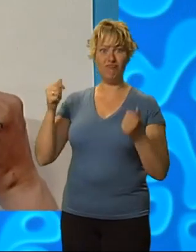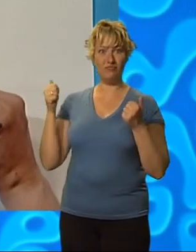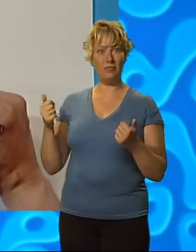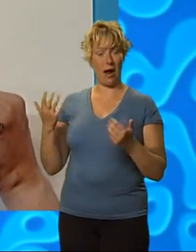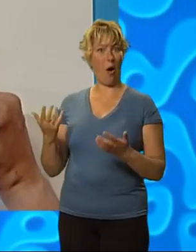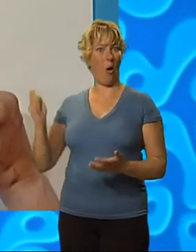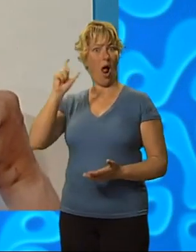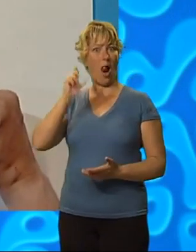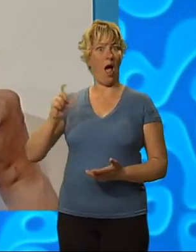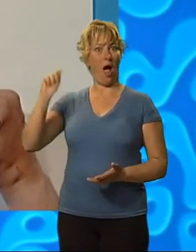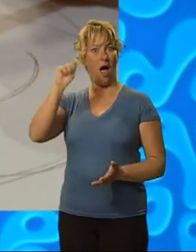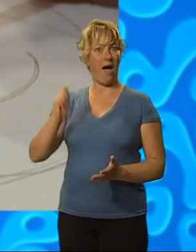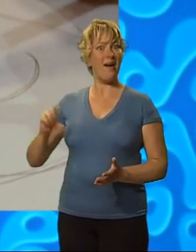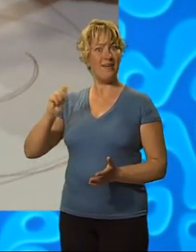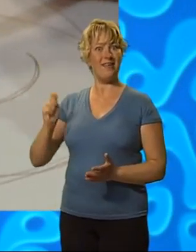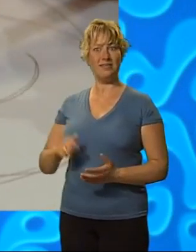start colouring it in.